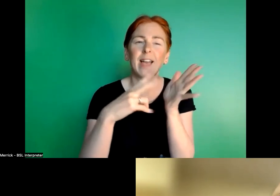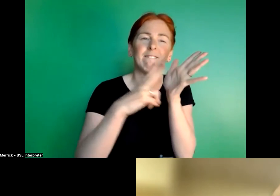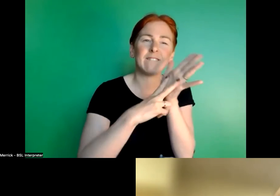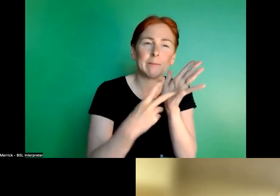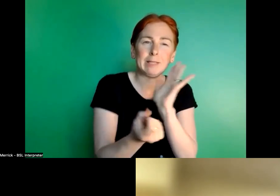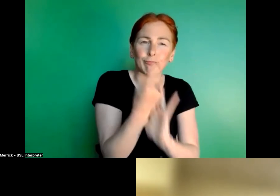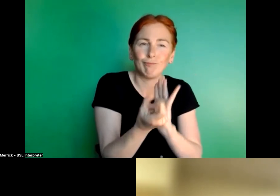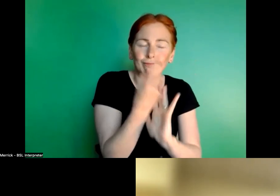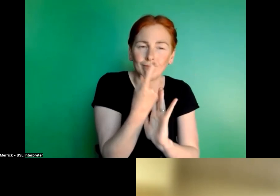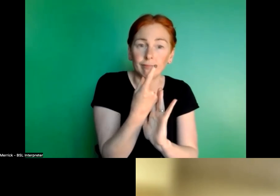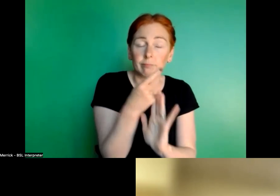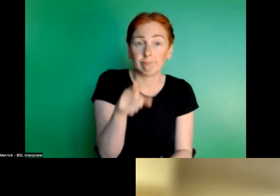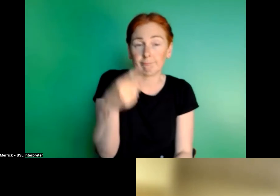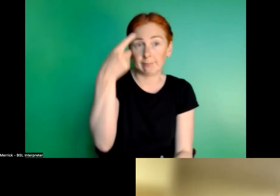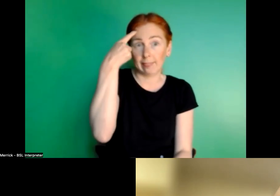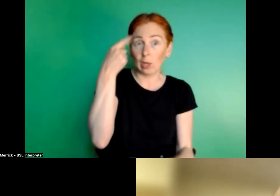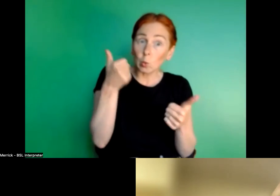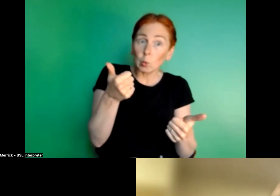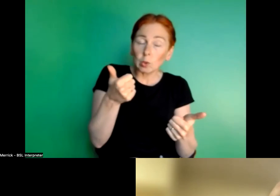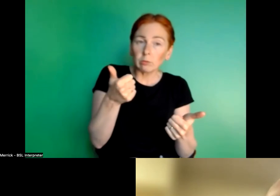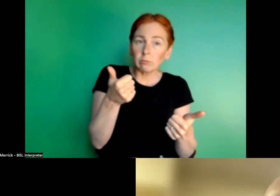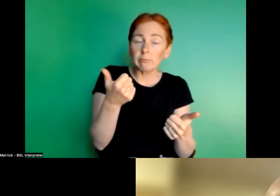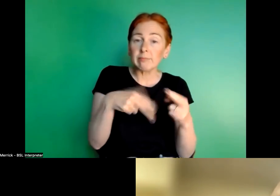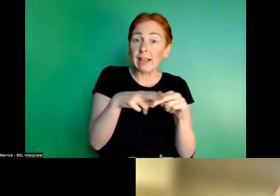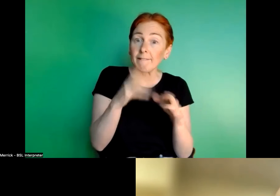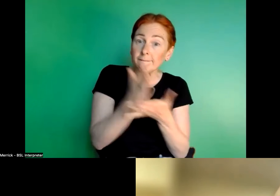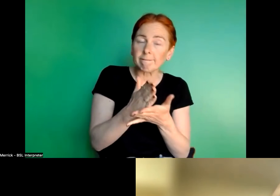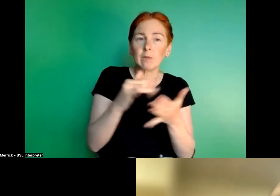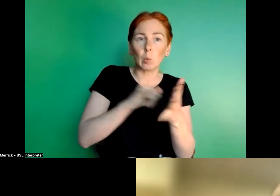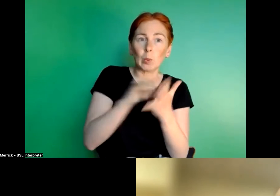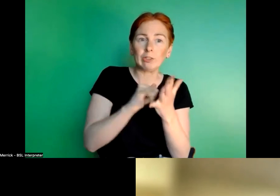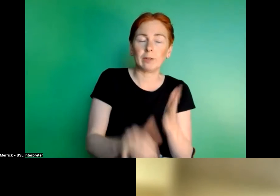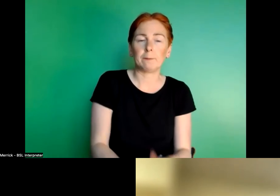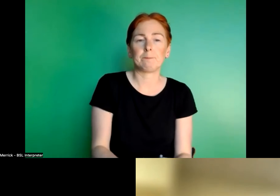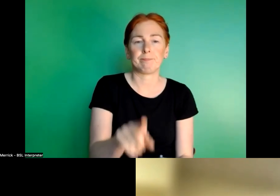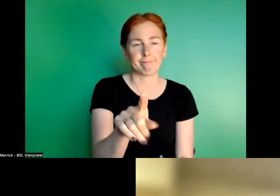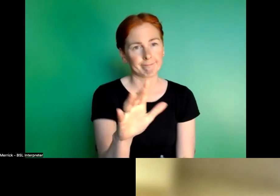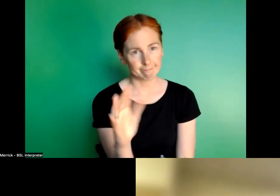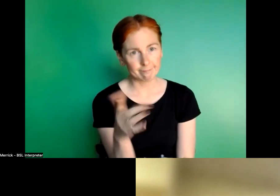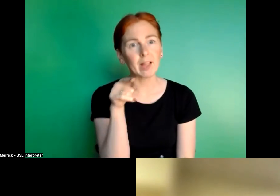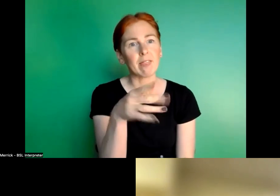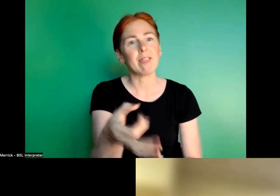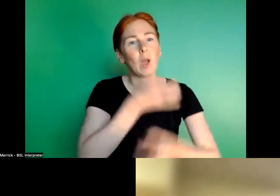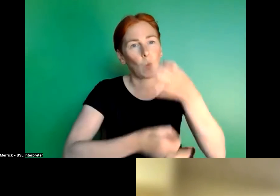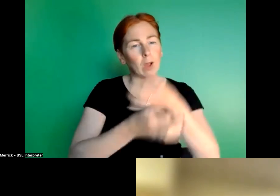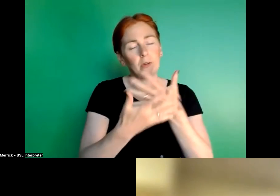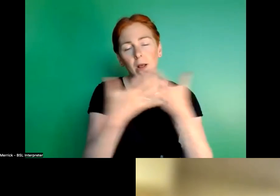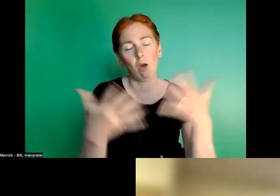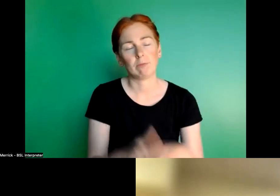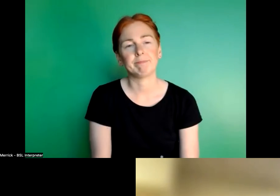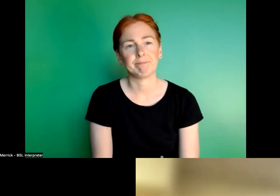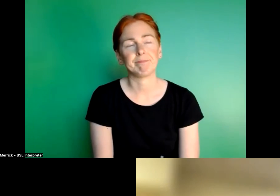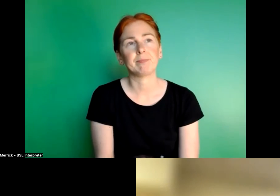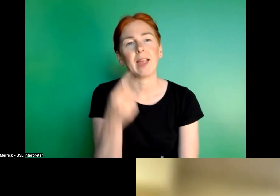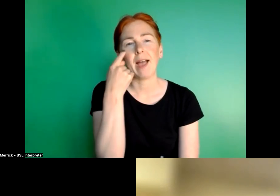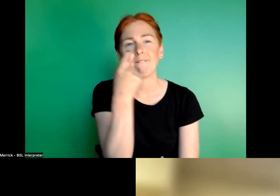So the evidence is a bit sketchy, is what I always say. It started with a chap called Elliot Burston in the